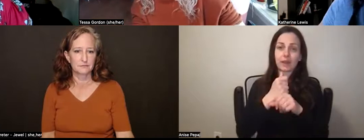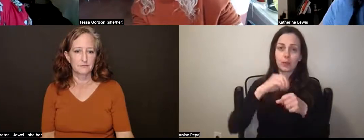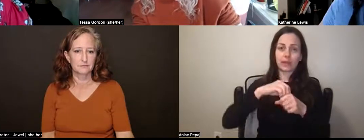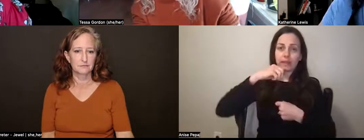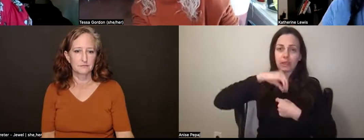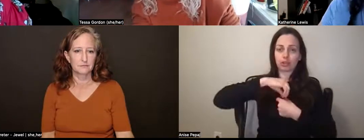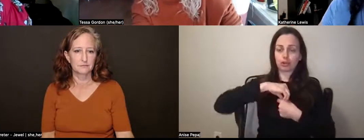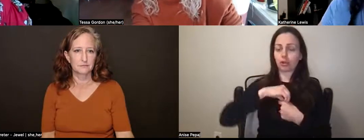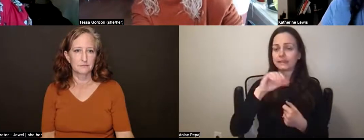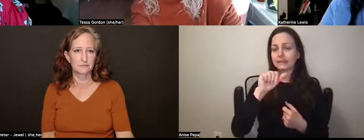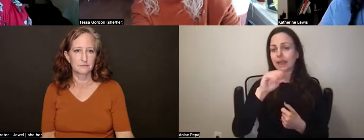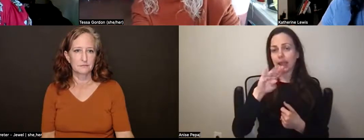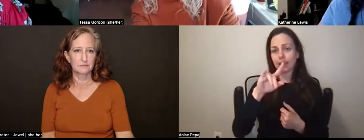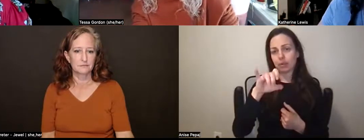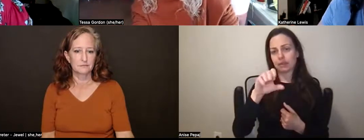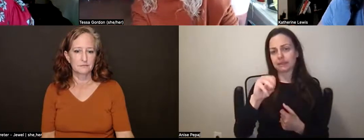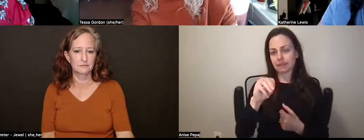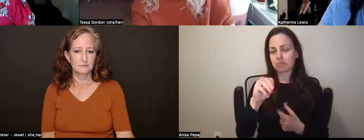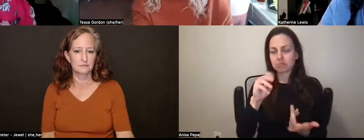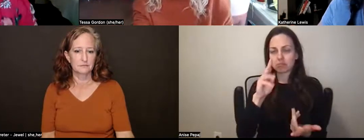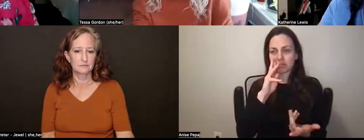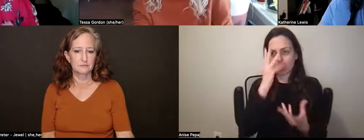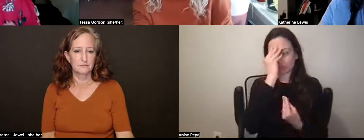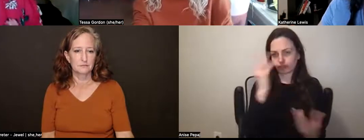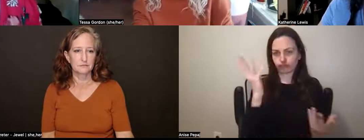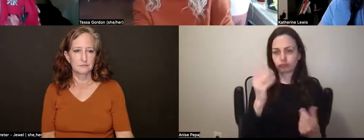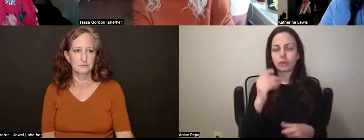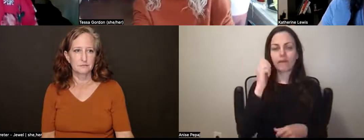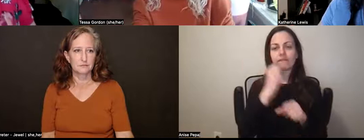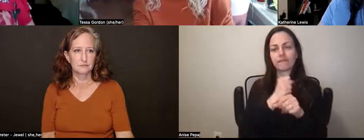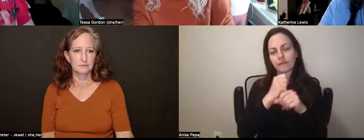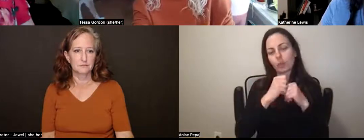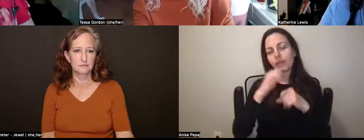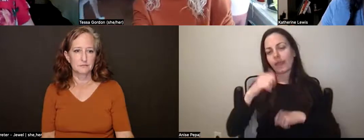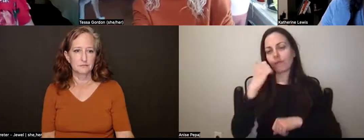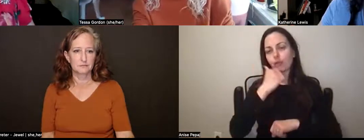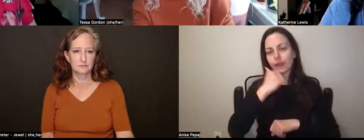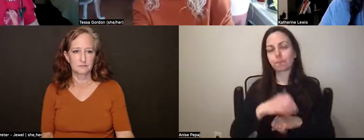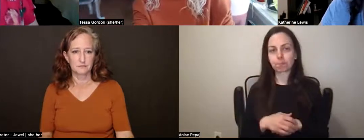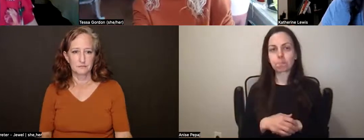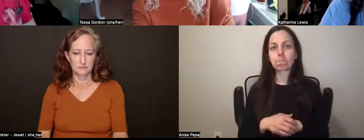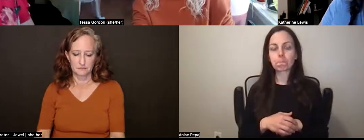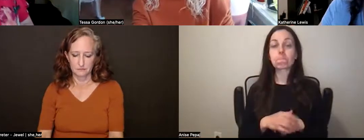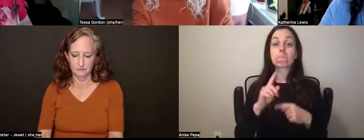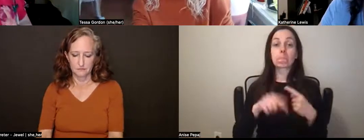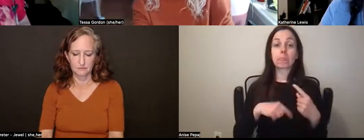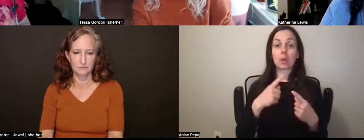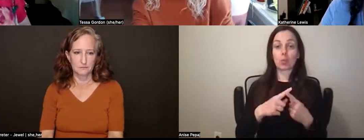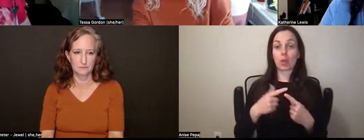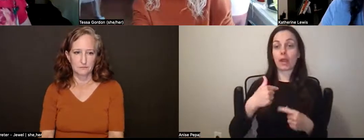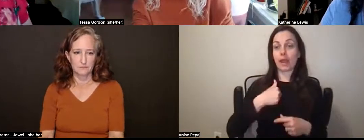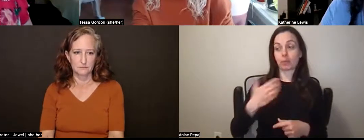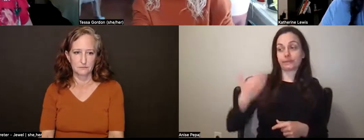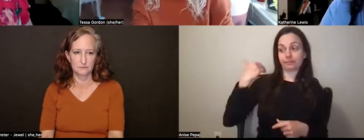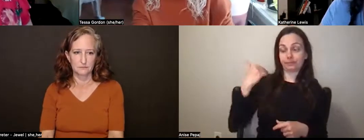ableism. So I'm going to put that out there first. I fight with that every single day. When I was in the very